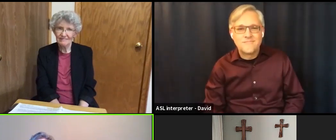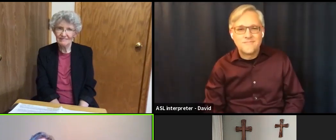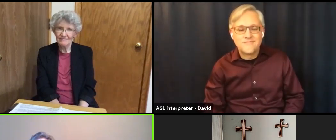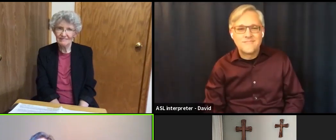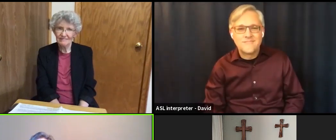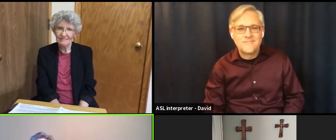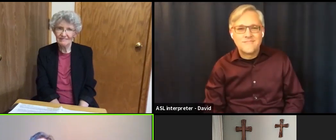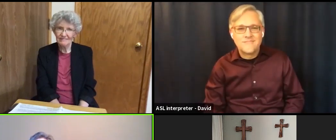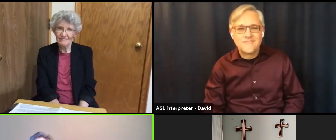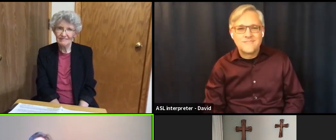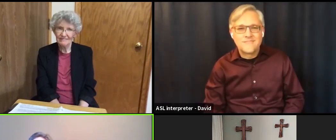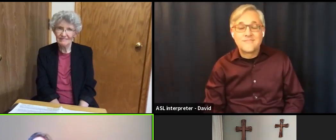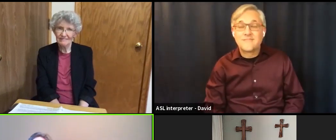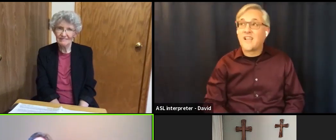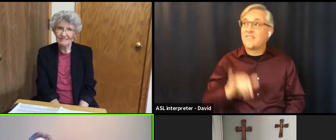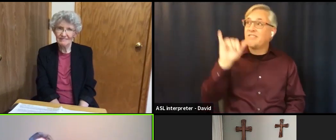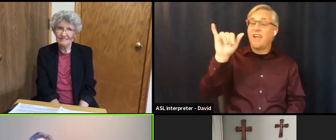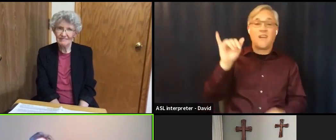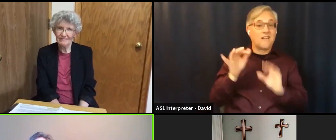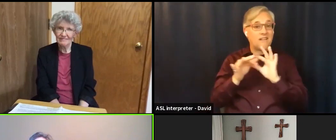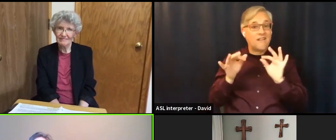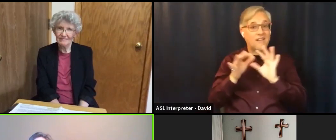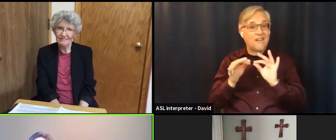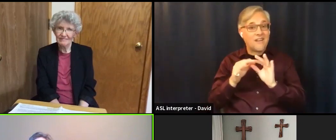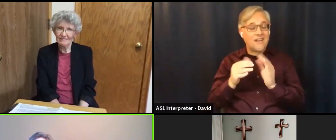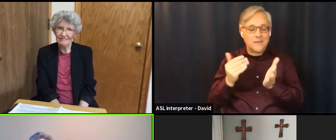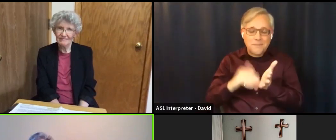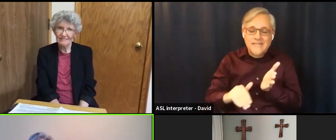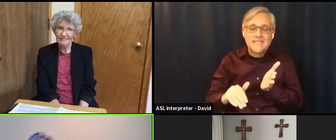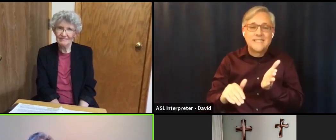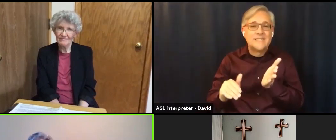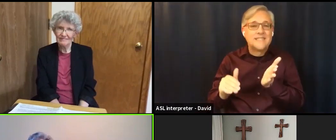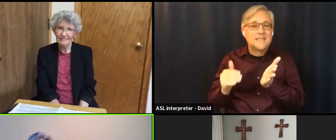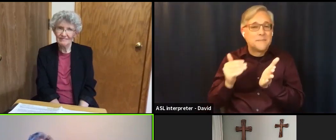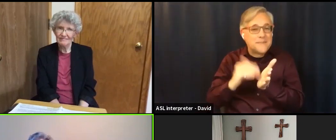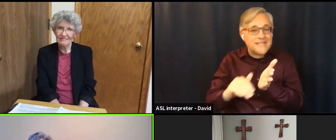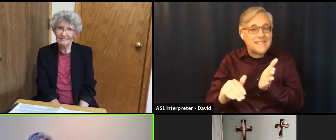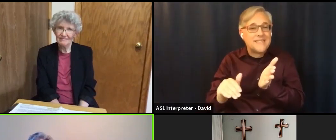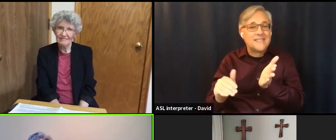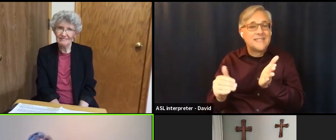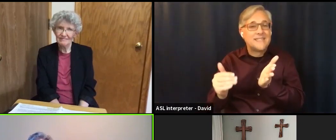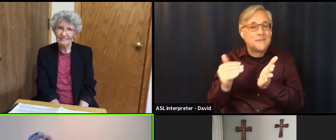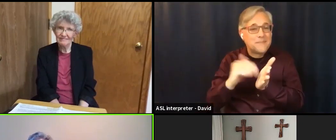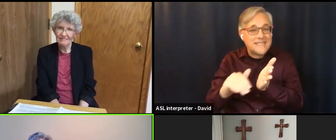And it happens again and again and again.